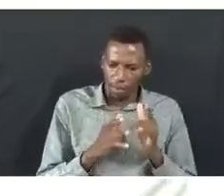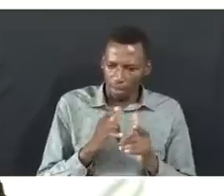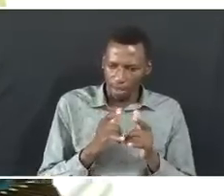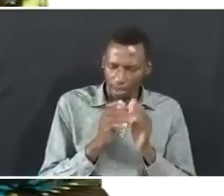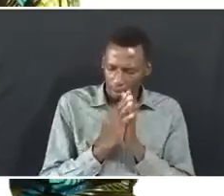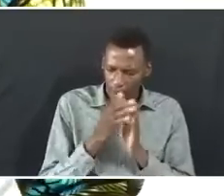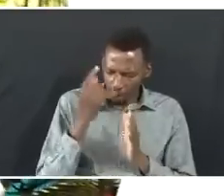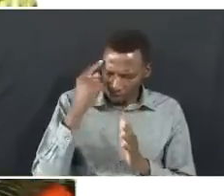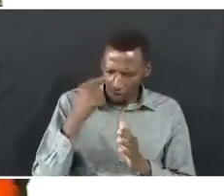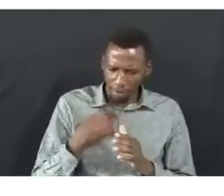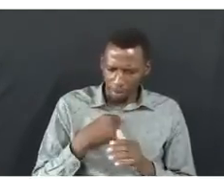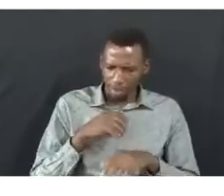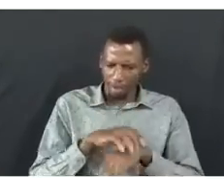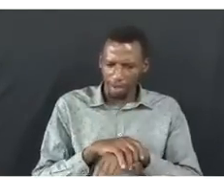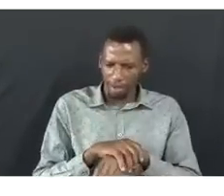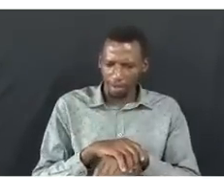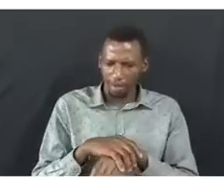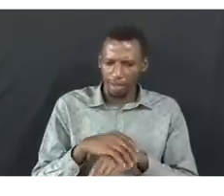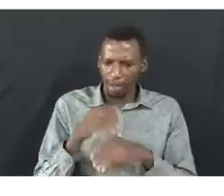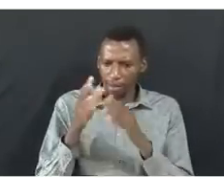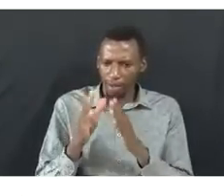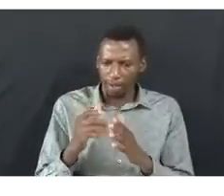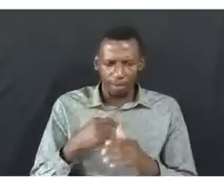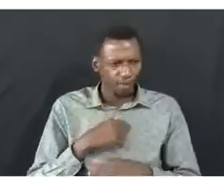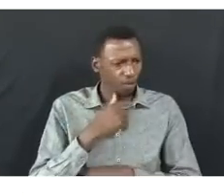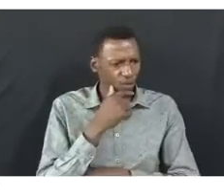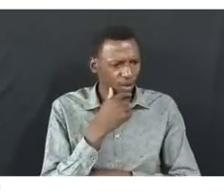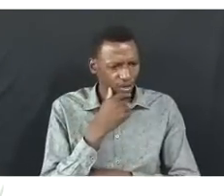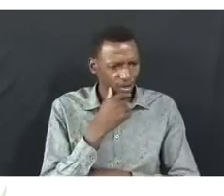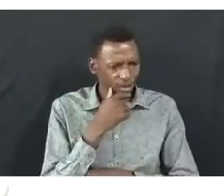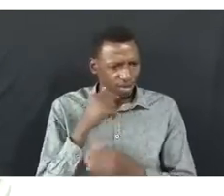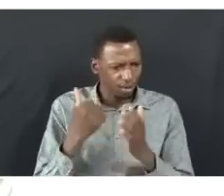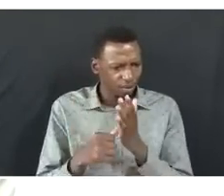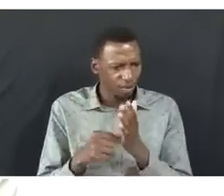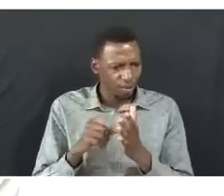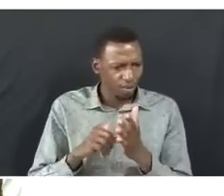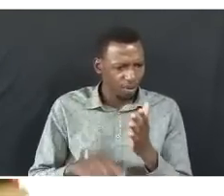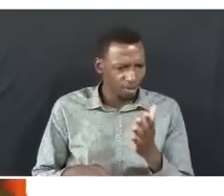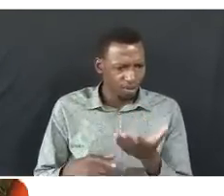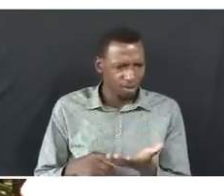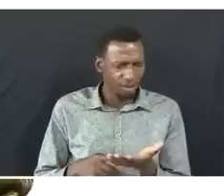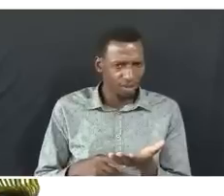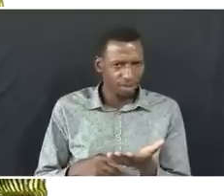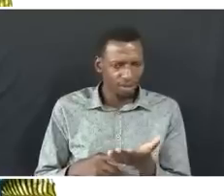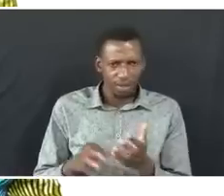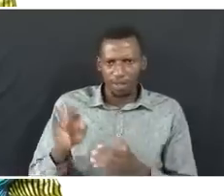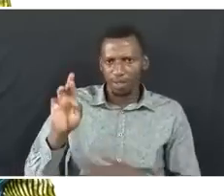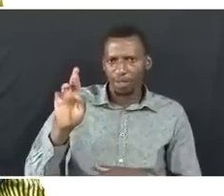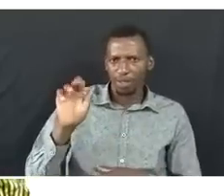know, and I'm wondering, what is this nonsense that the ratio is...